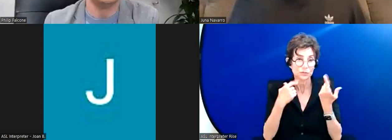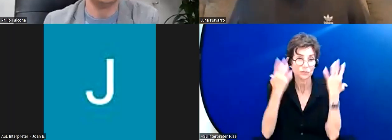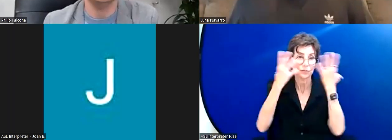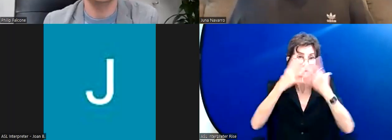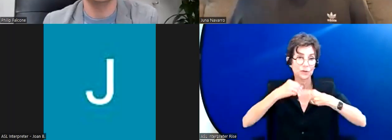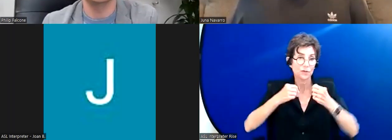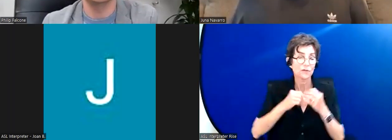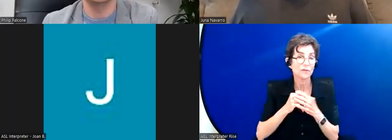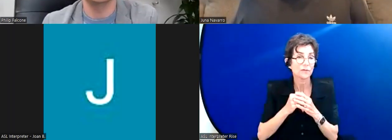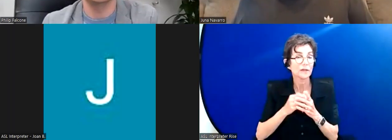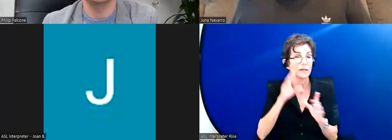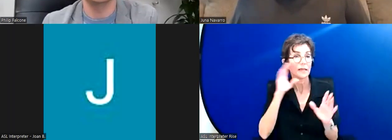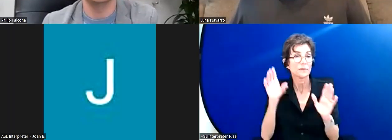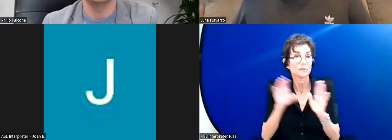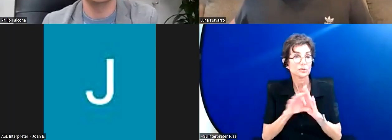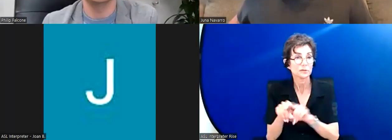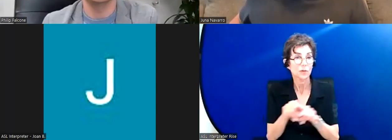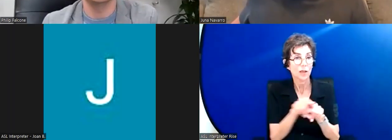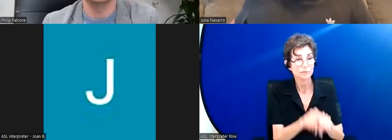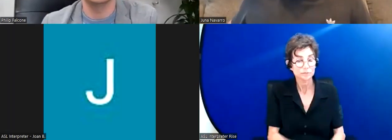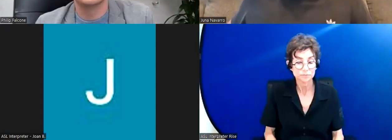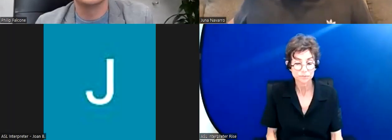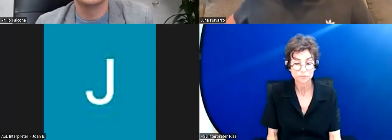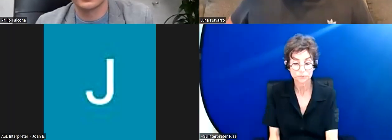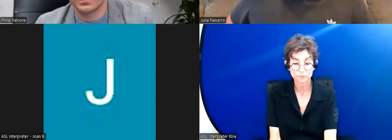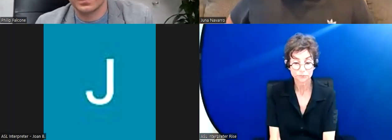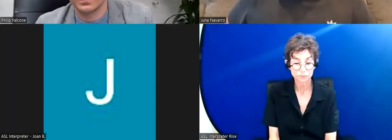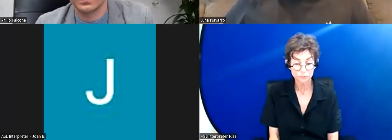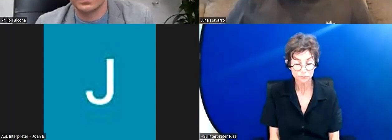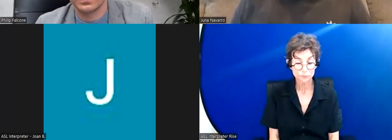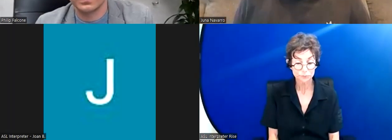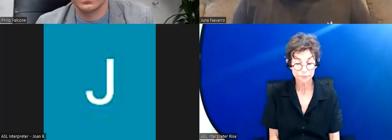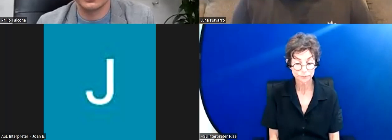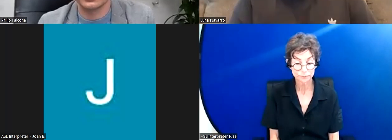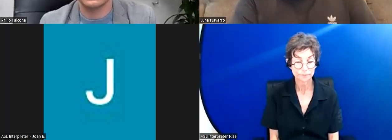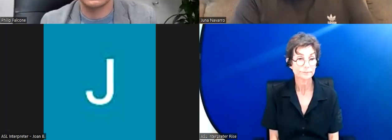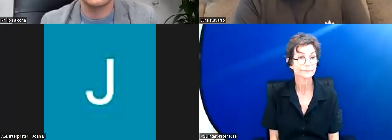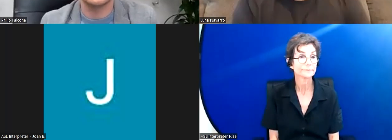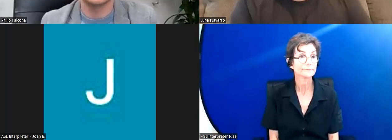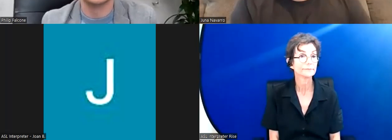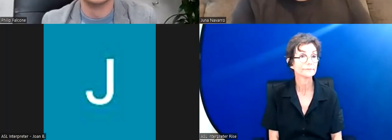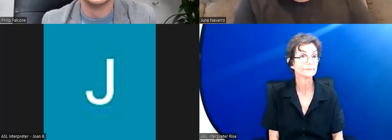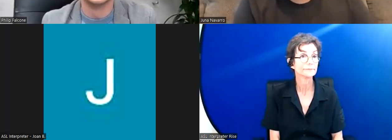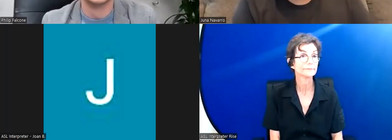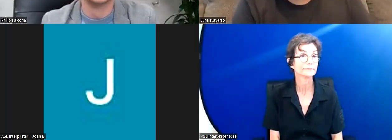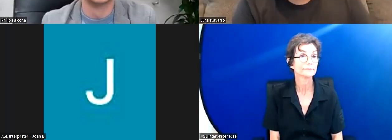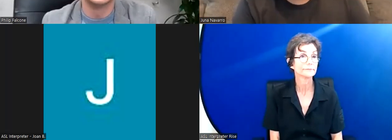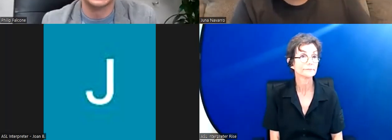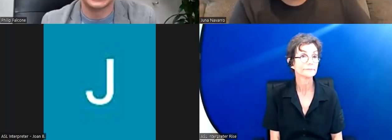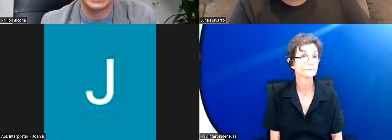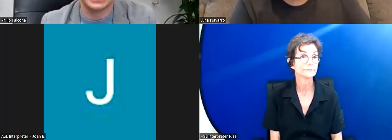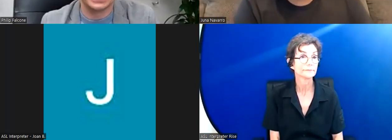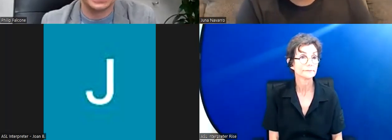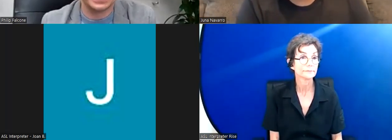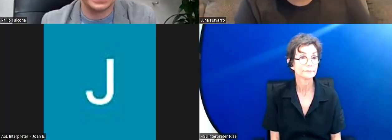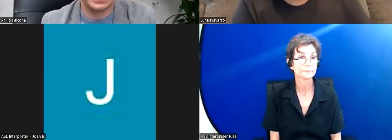Okay, and then the next couple of questions are similar. They're to each other, not to the one that we are just talking about. So